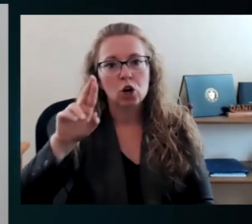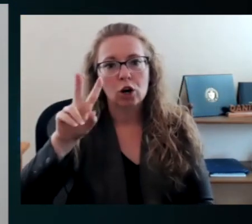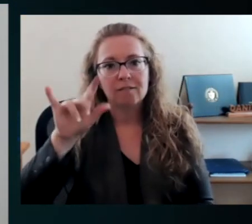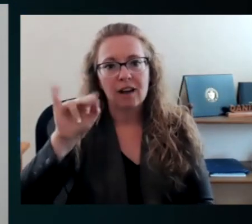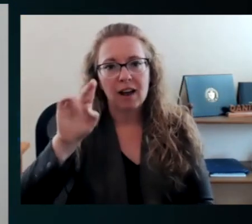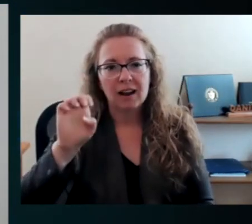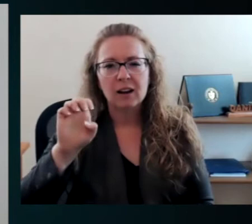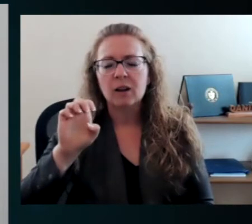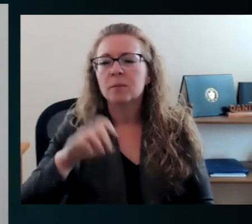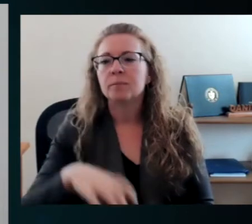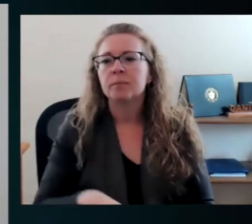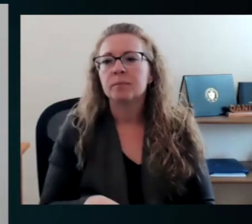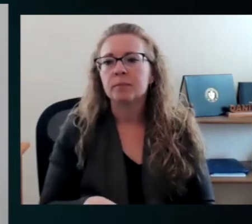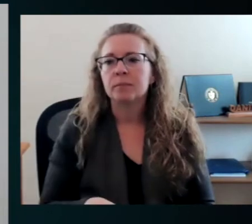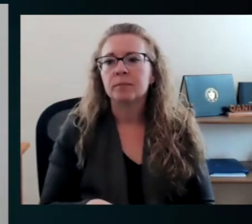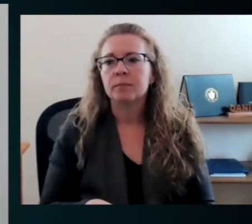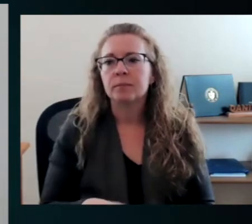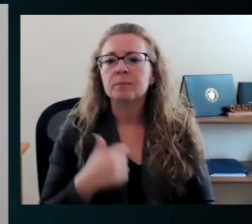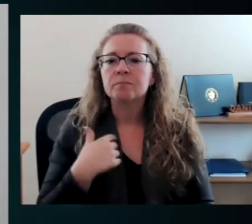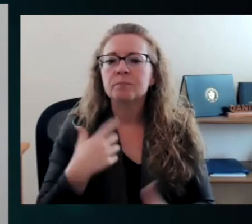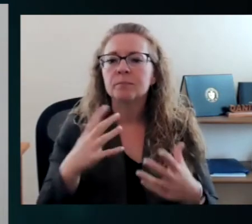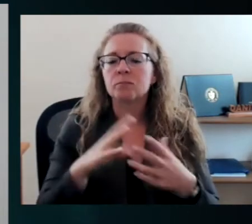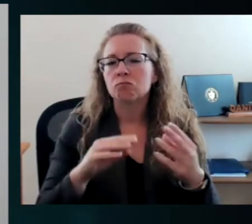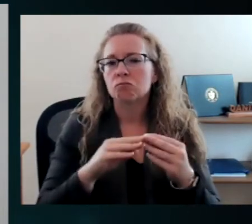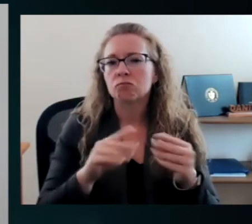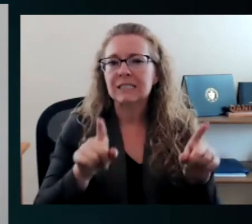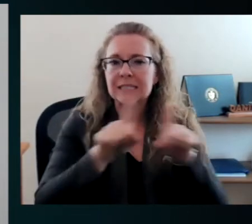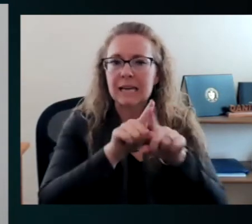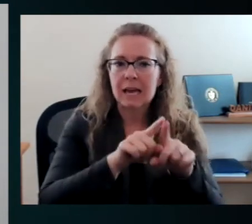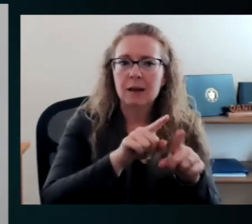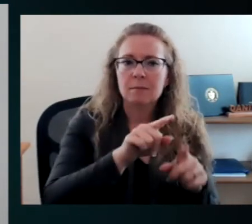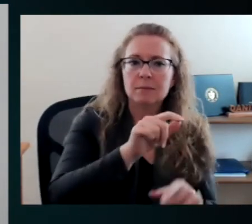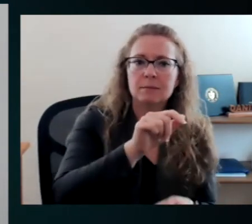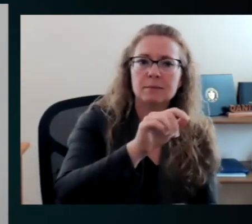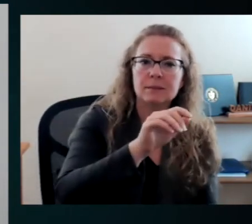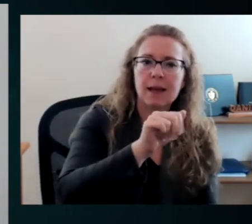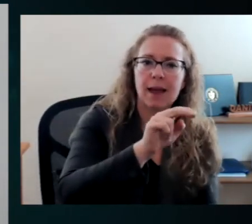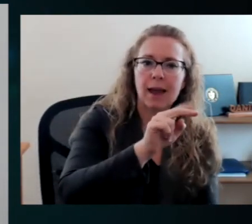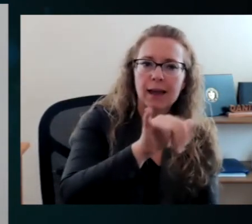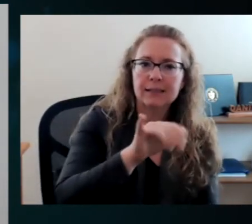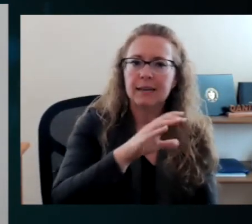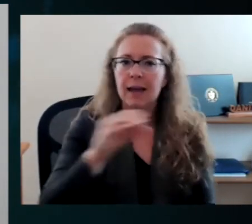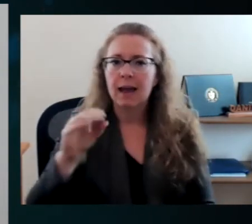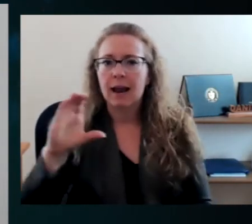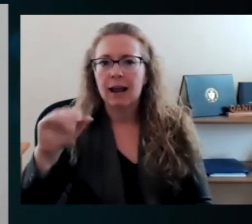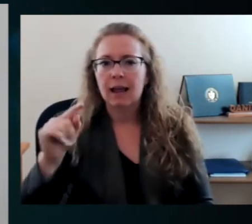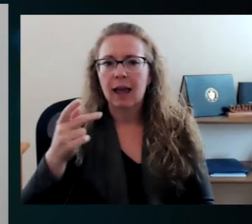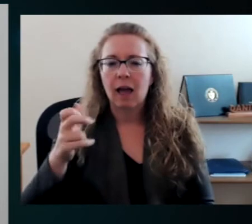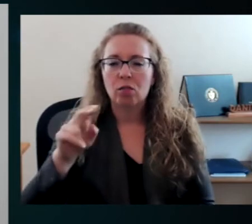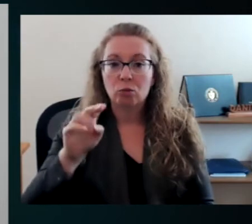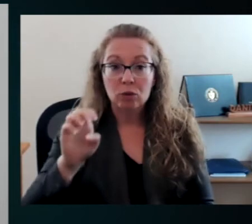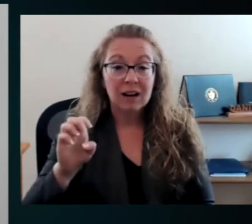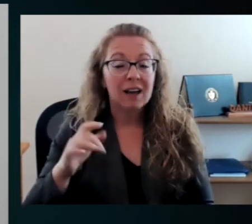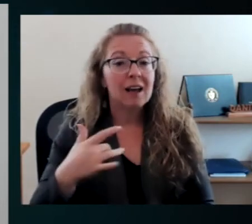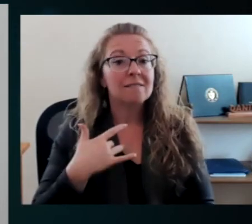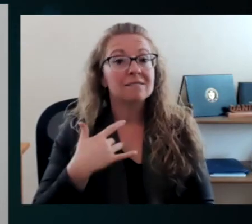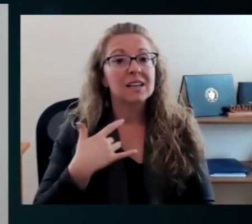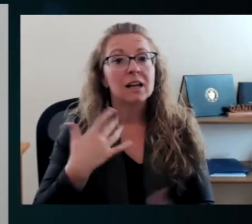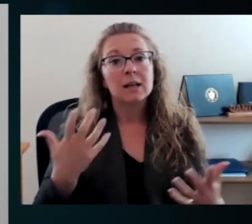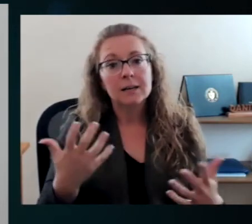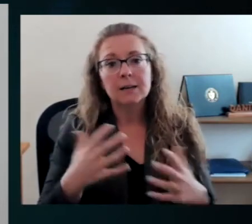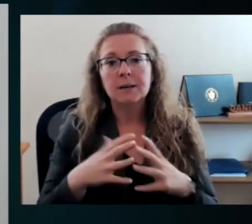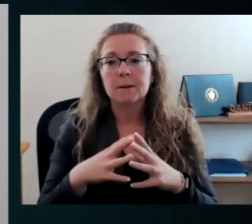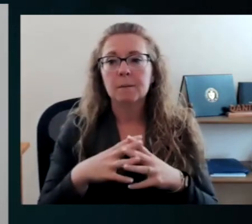Catherine's saying and Andrew's saying, but I think that we have to make any question of the sort